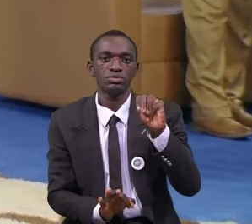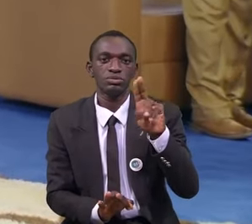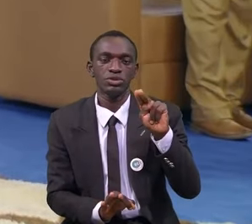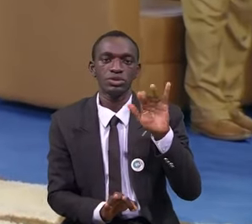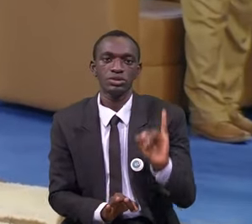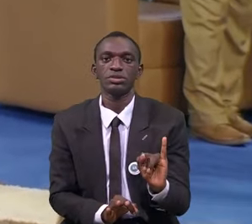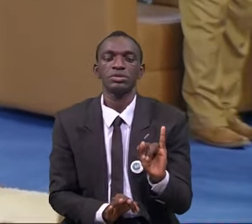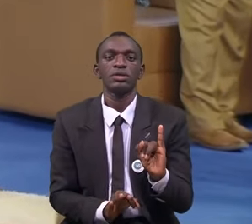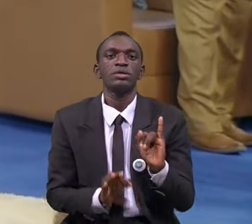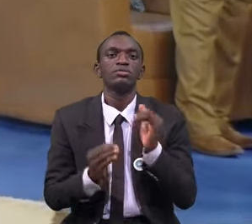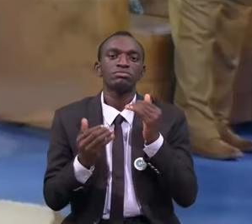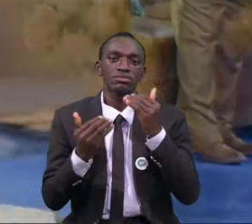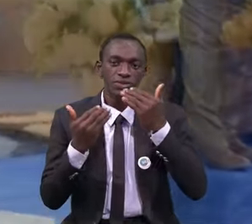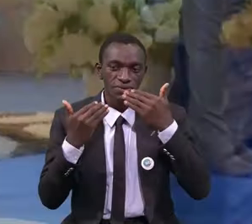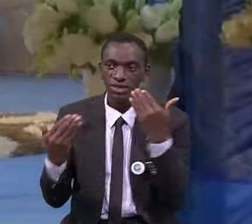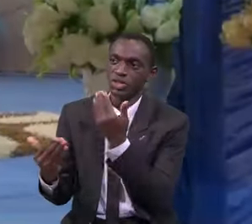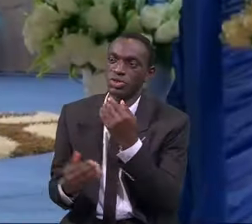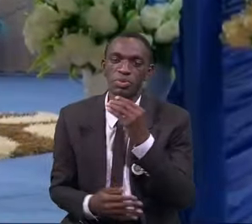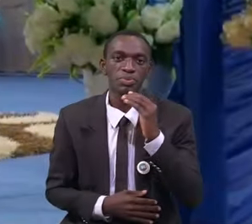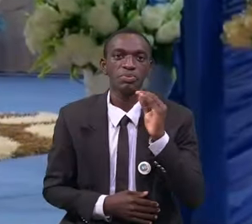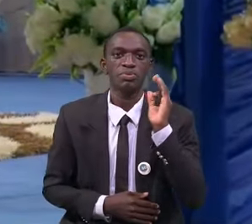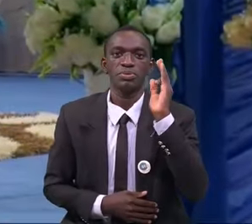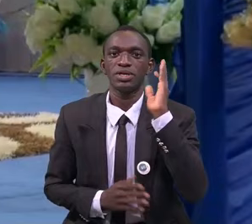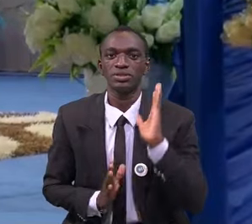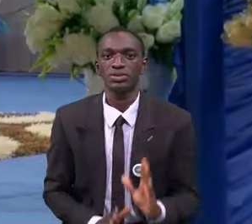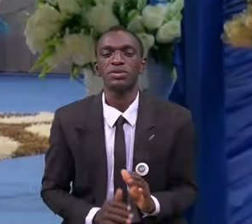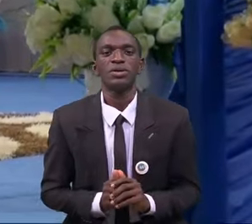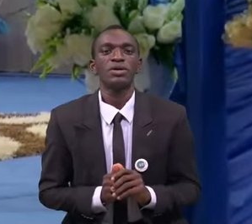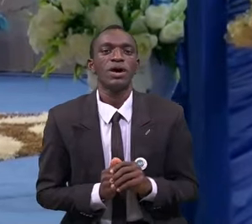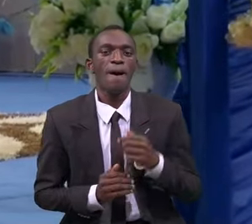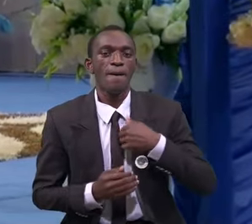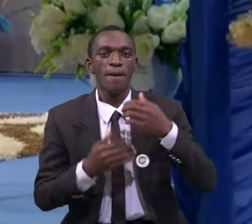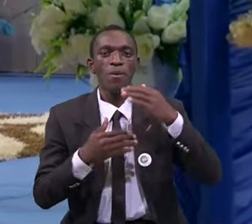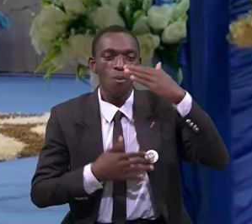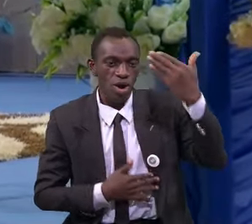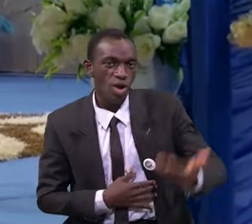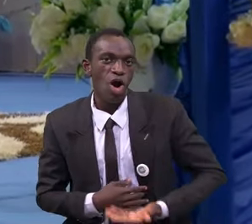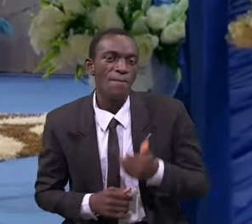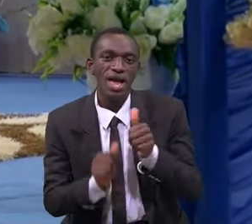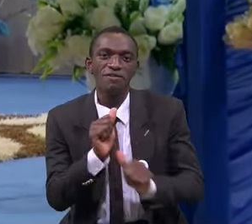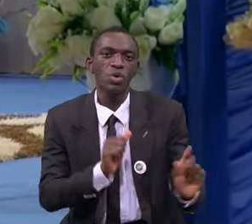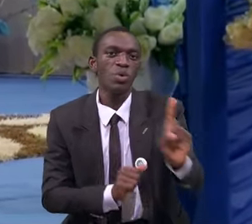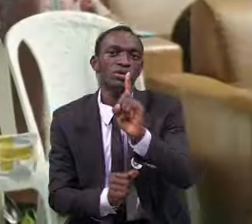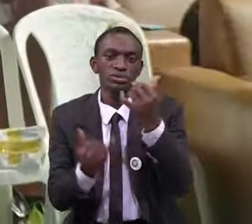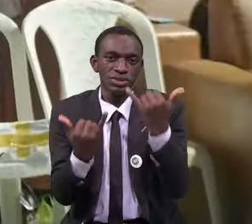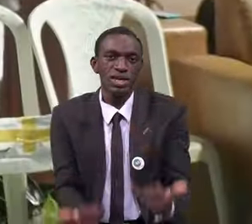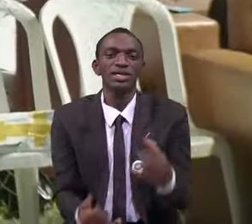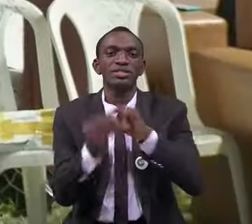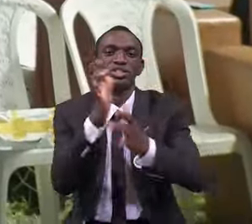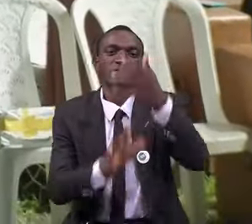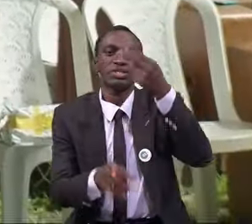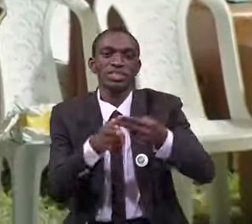You are welcome, sir. Thank you, Pastor. I welcome everyone tonight in Jesus'